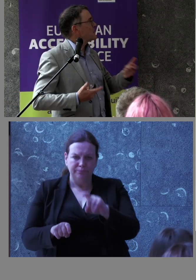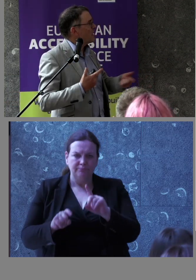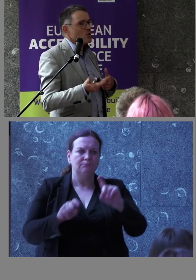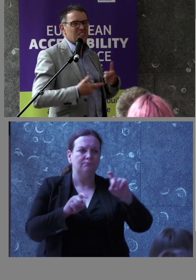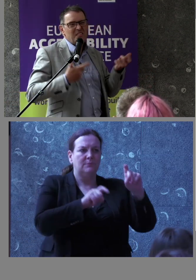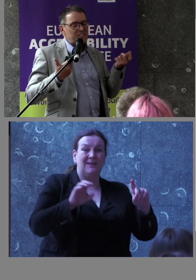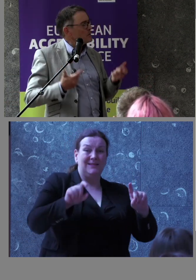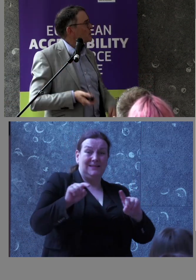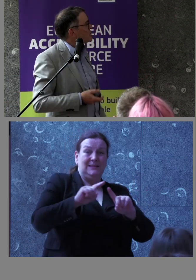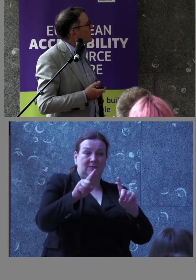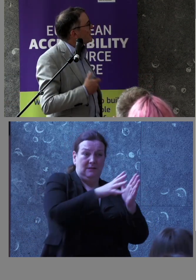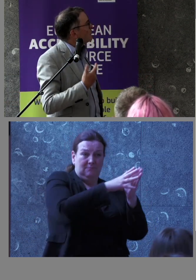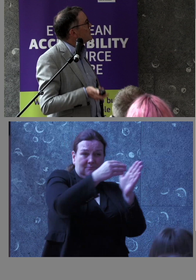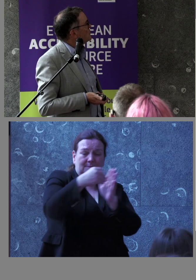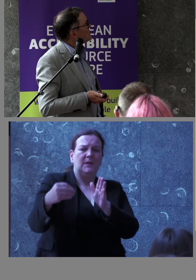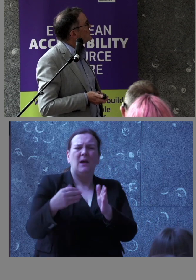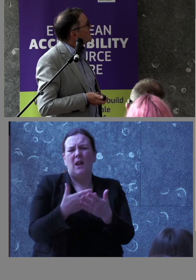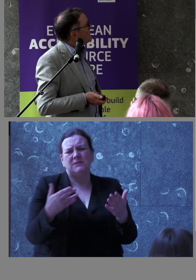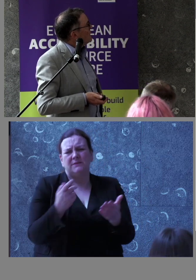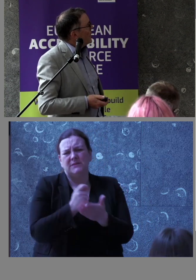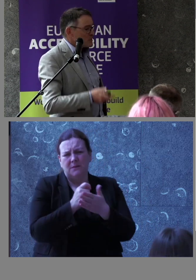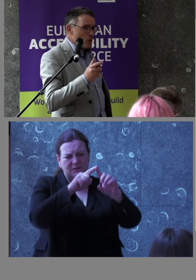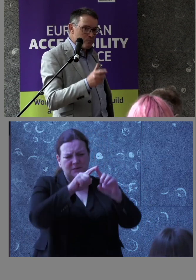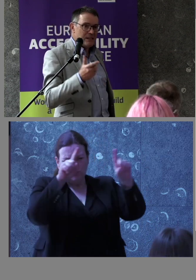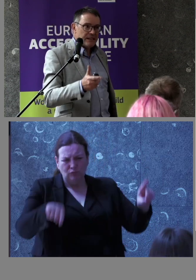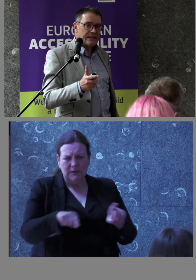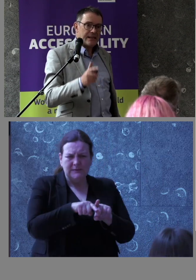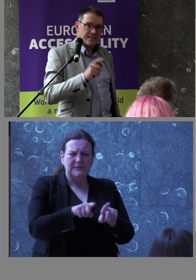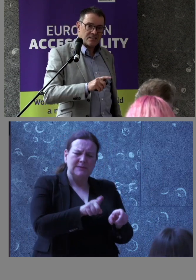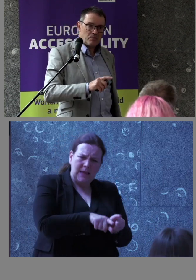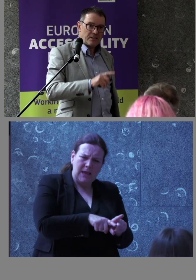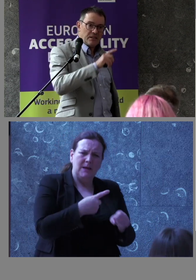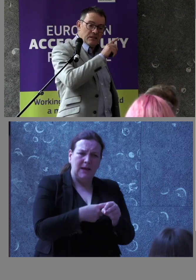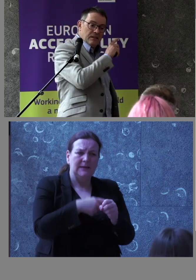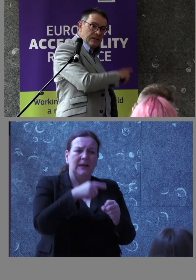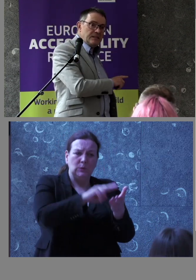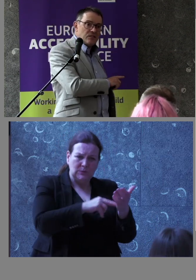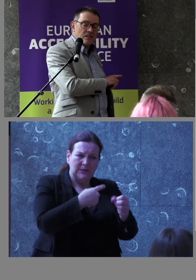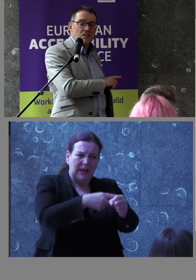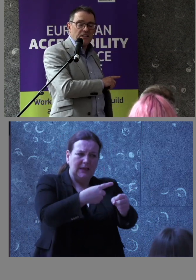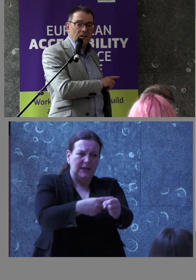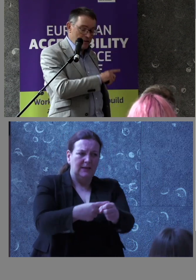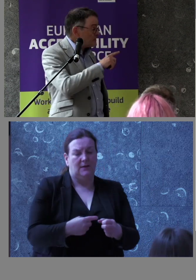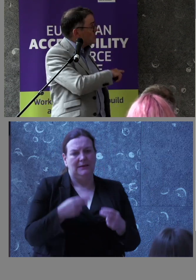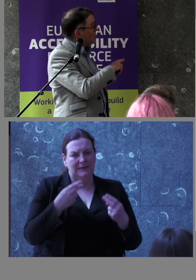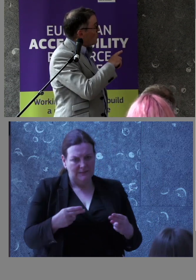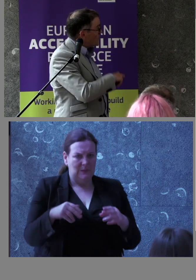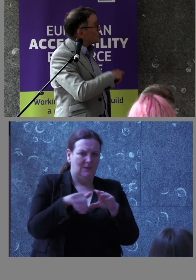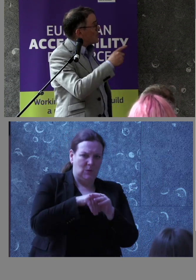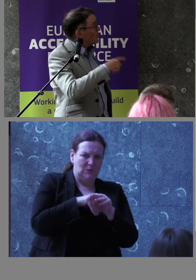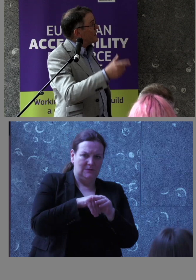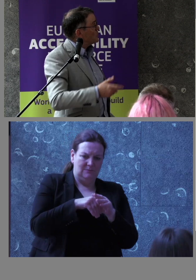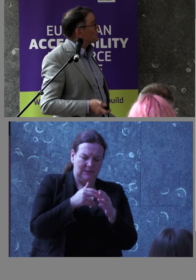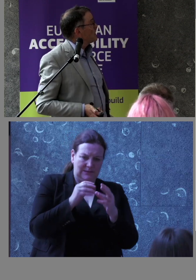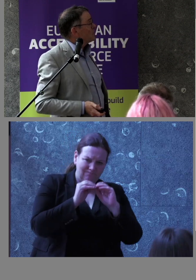build in accessibility from the outset? So we've developed what we call, it's a design system, a revenue design system. We've